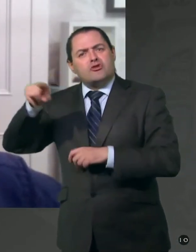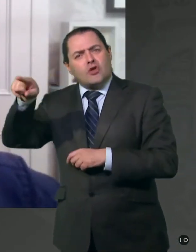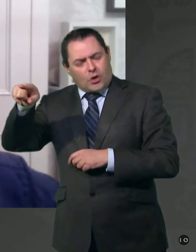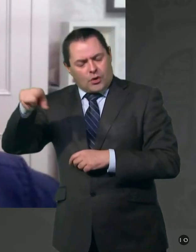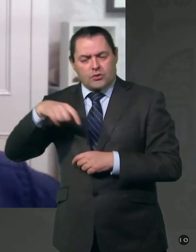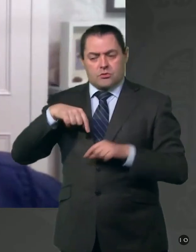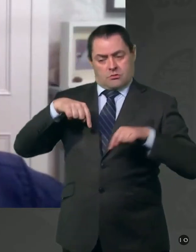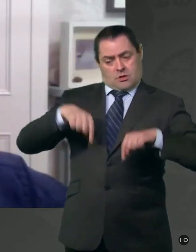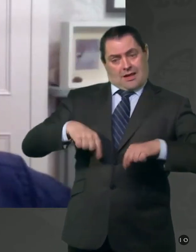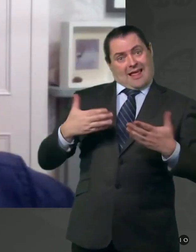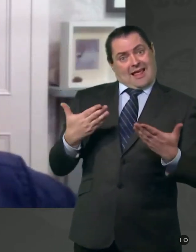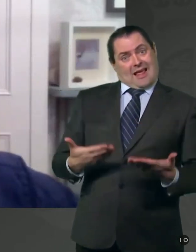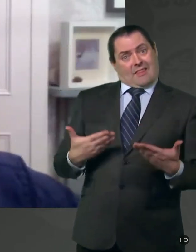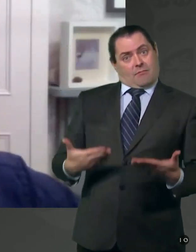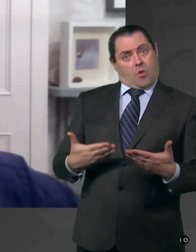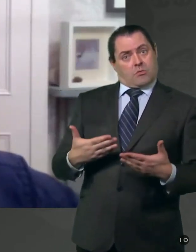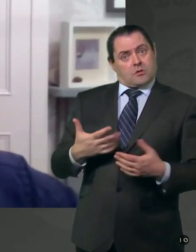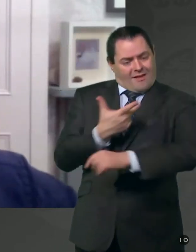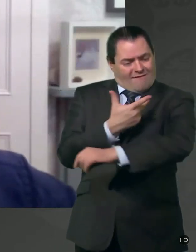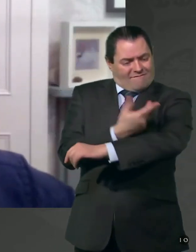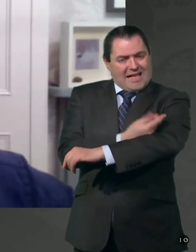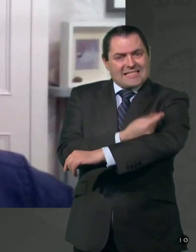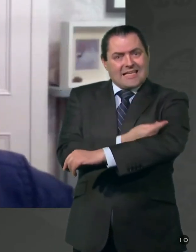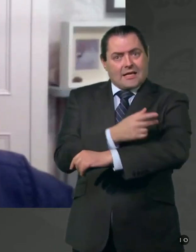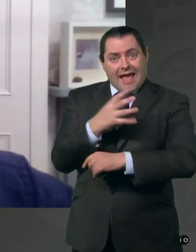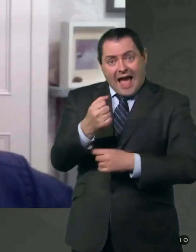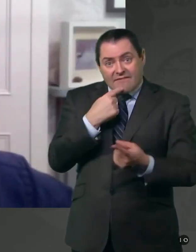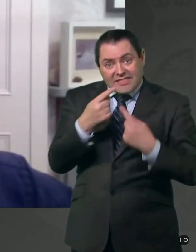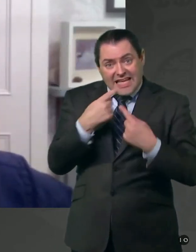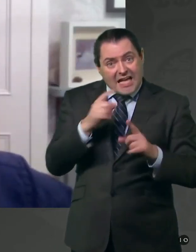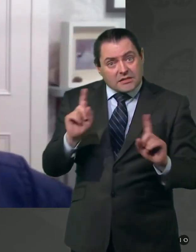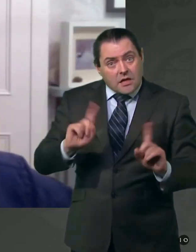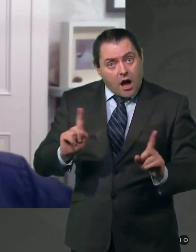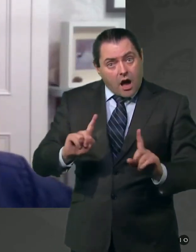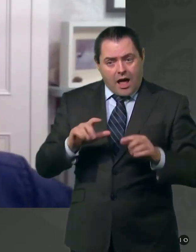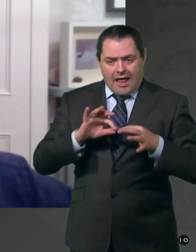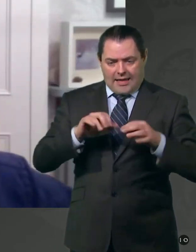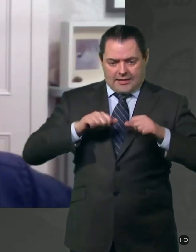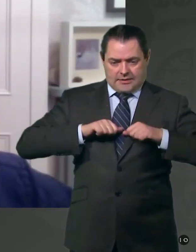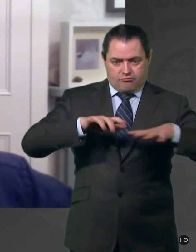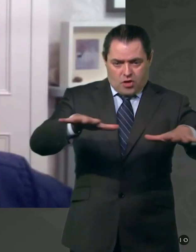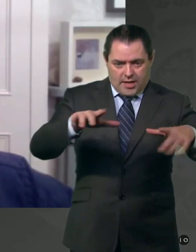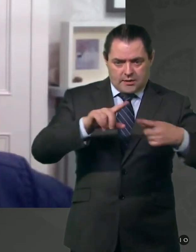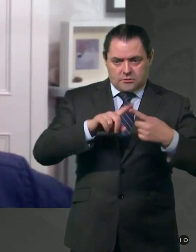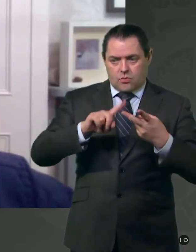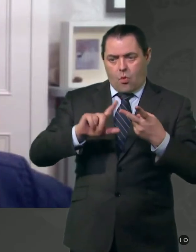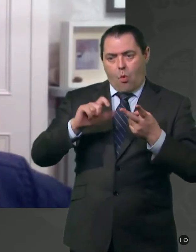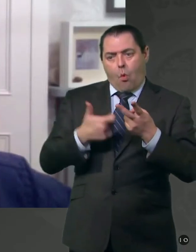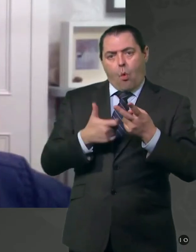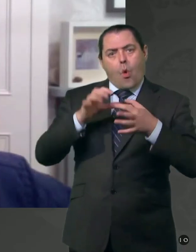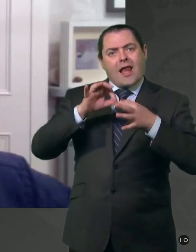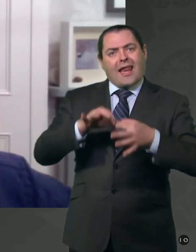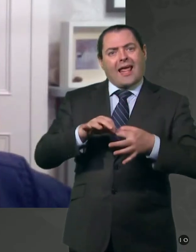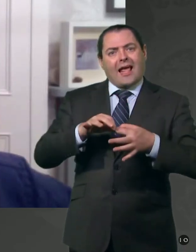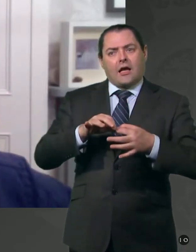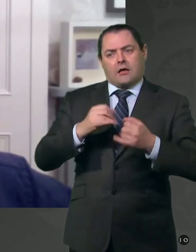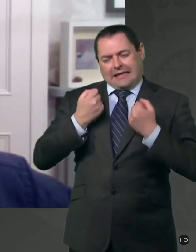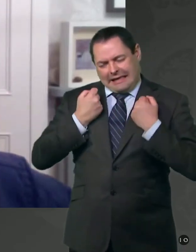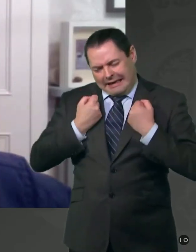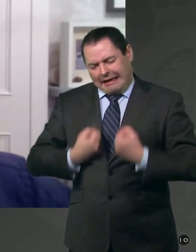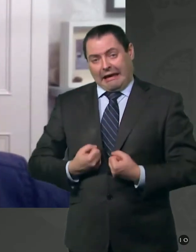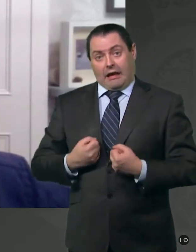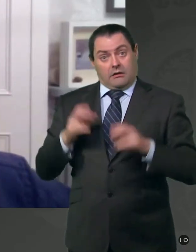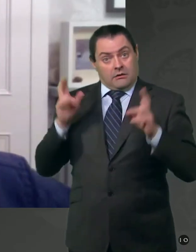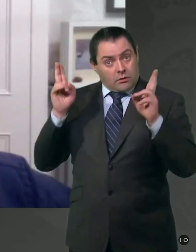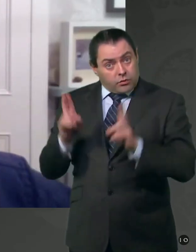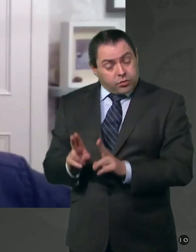vaccines. If you can't say anything on the transmission, then can we say anything about the impact on severity of disease? For example, do we know if any vaccinated people have